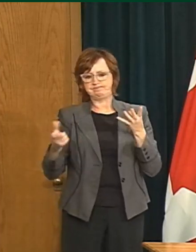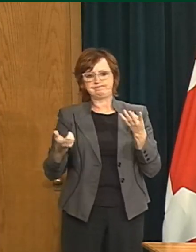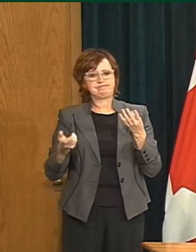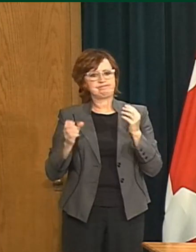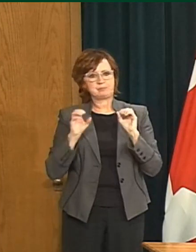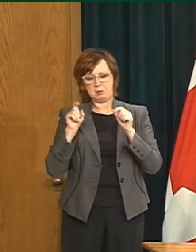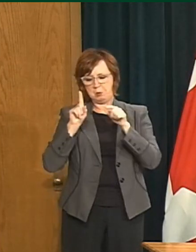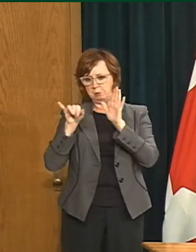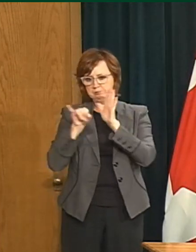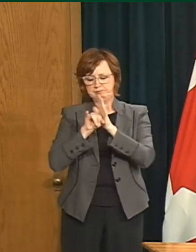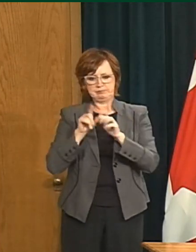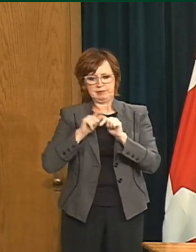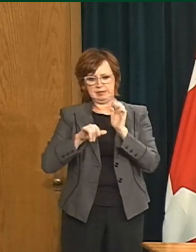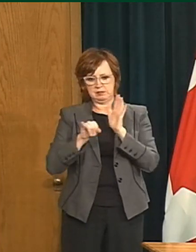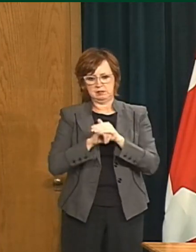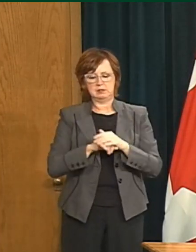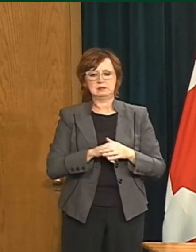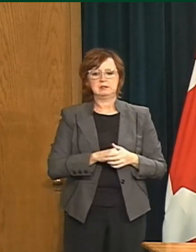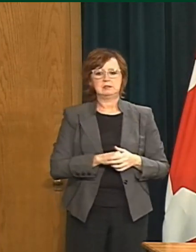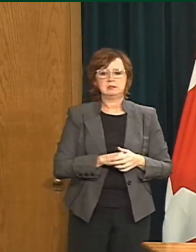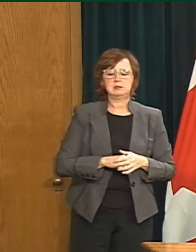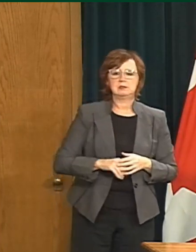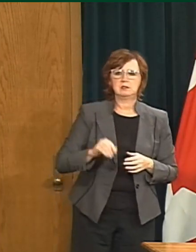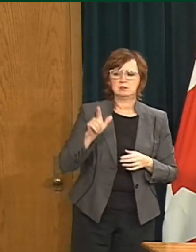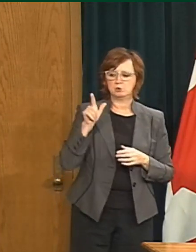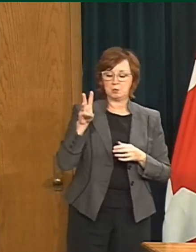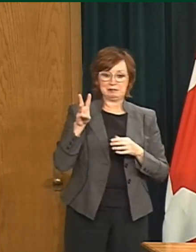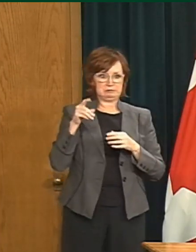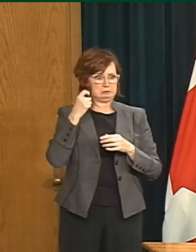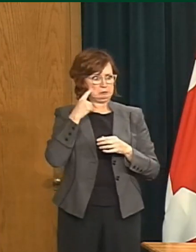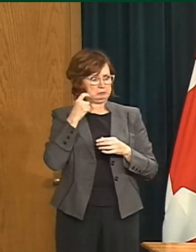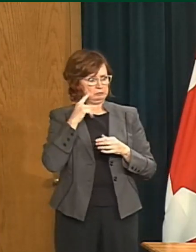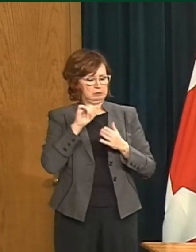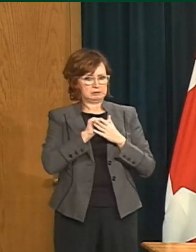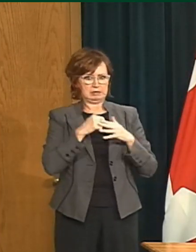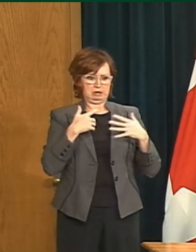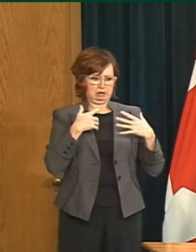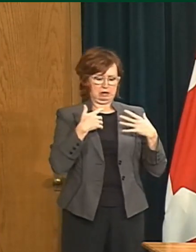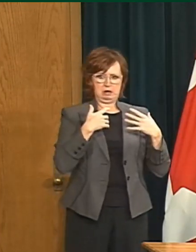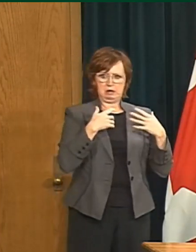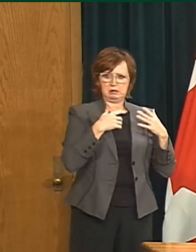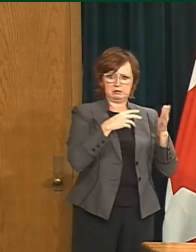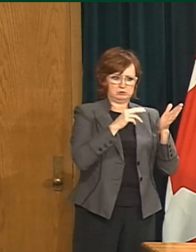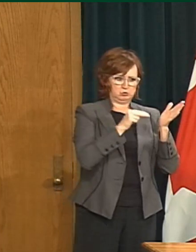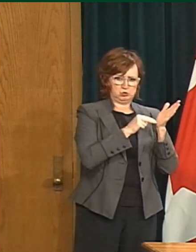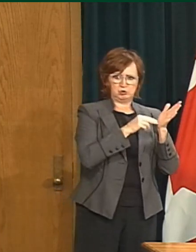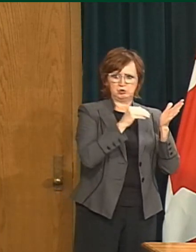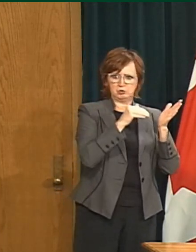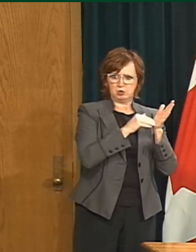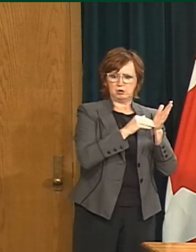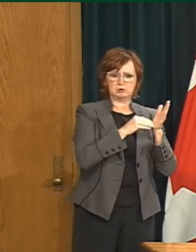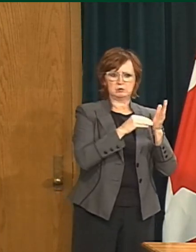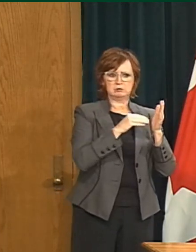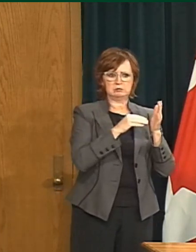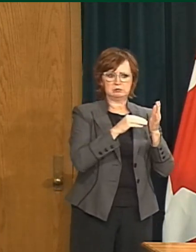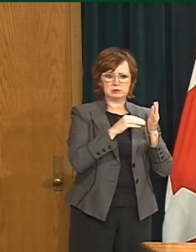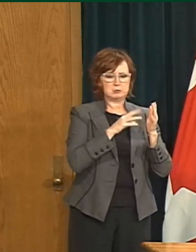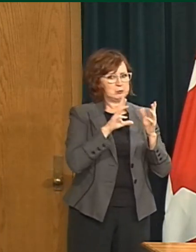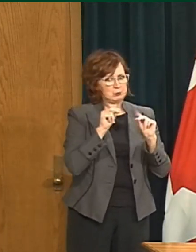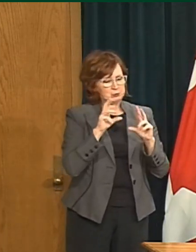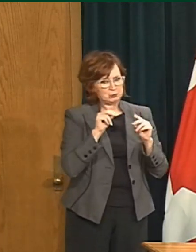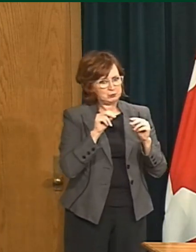26 of the cases are healthcare workers, but not all of them were exposed in the healthcare environment. 11 we know were exposed to a large